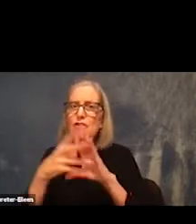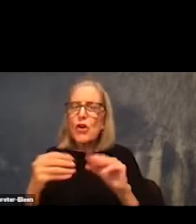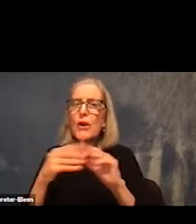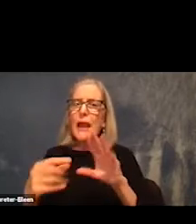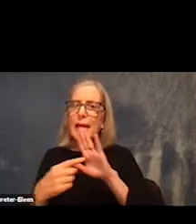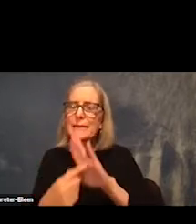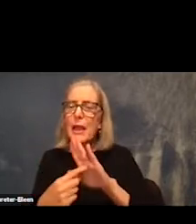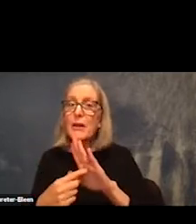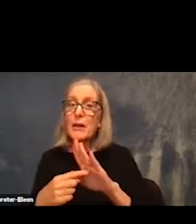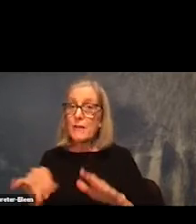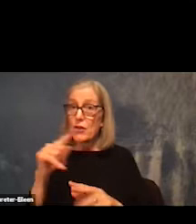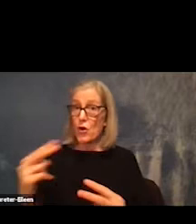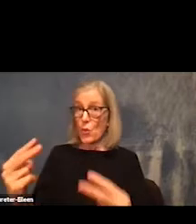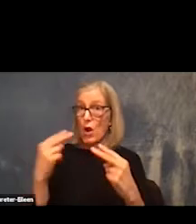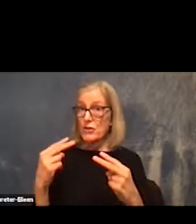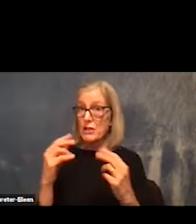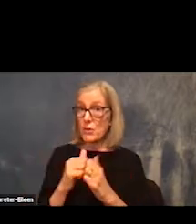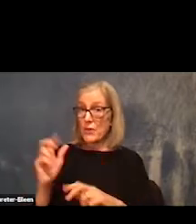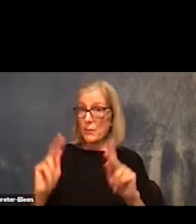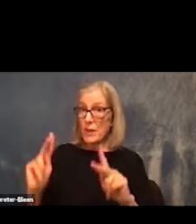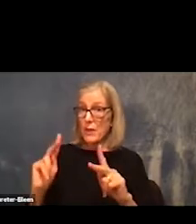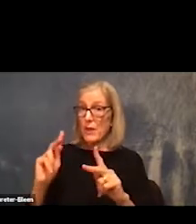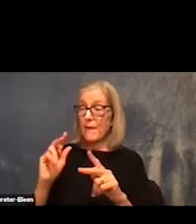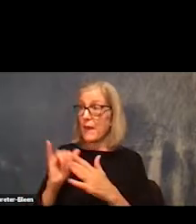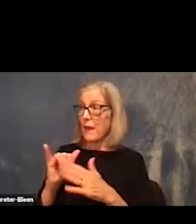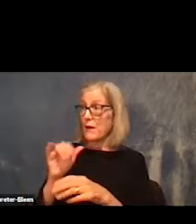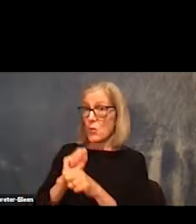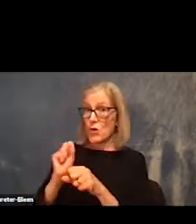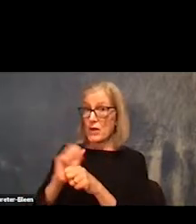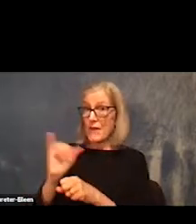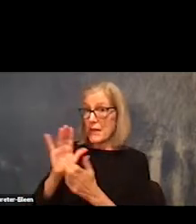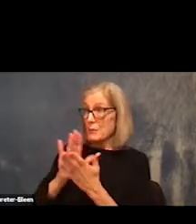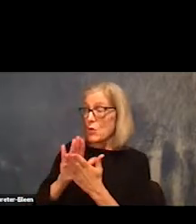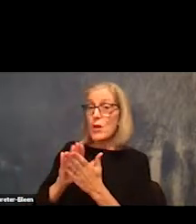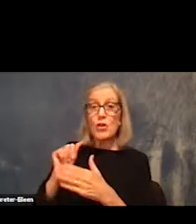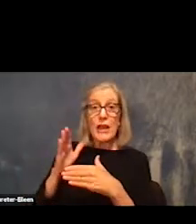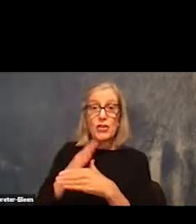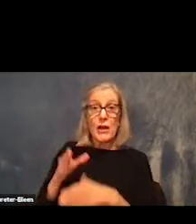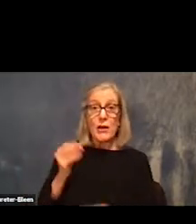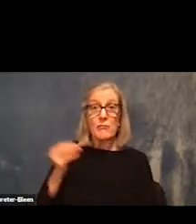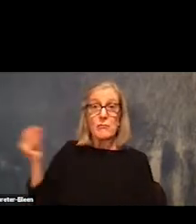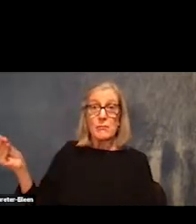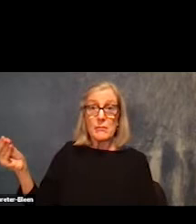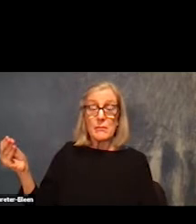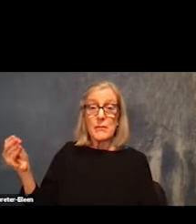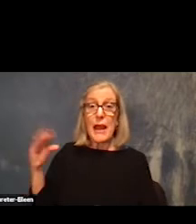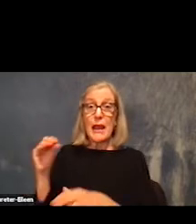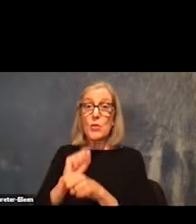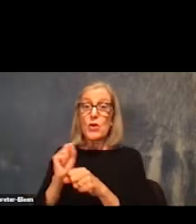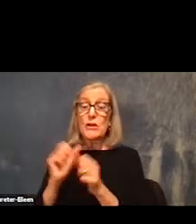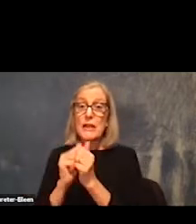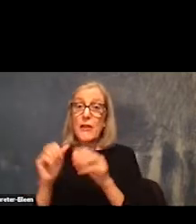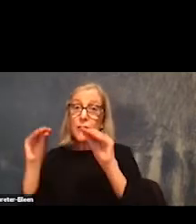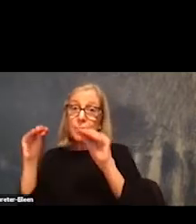watching today with collaborators who work with you in the same school, you can share a copy with them and complete it collaboratively,